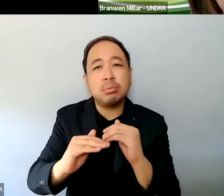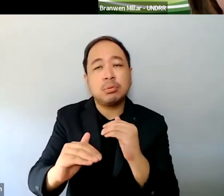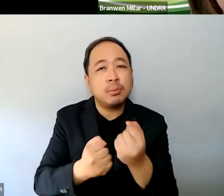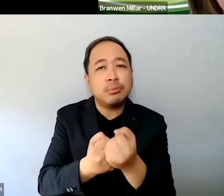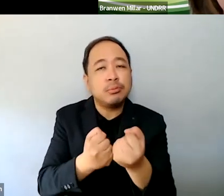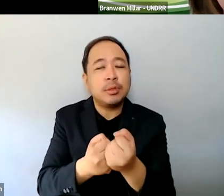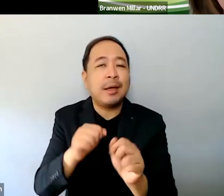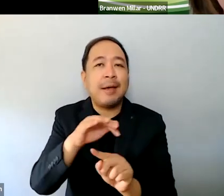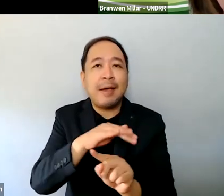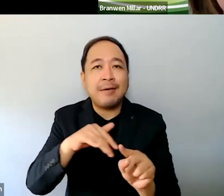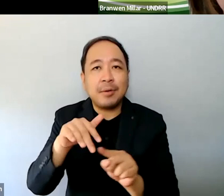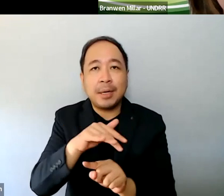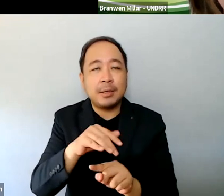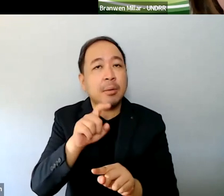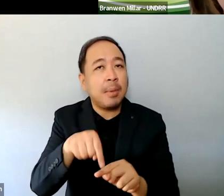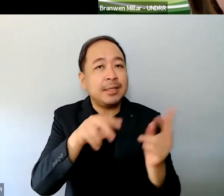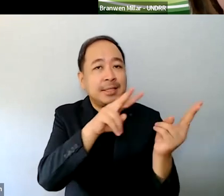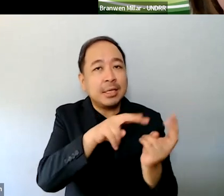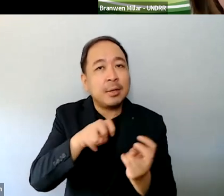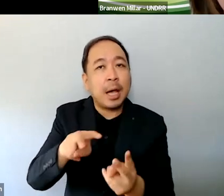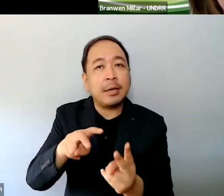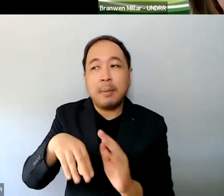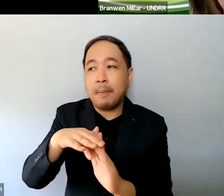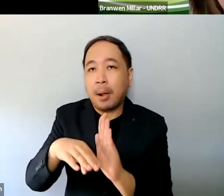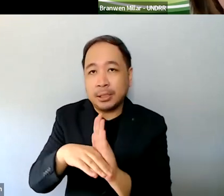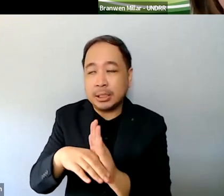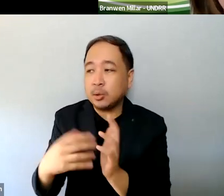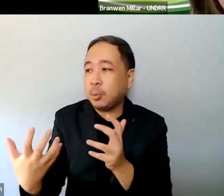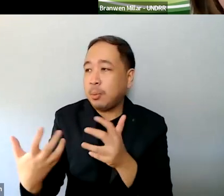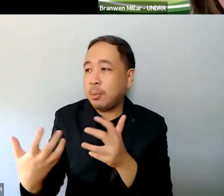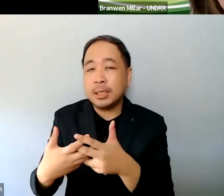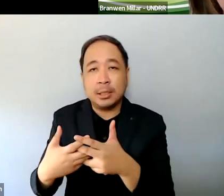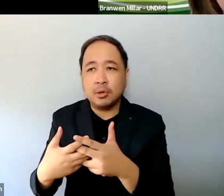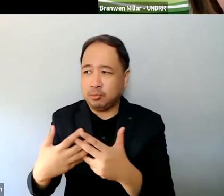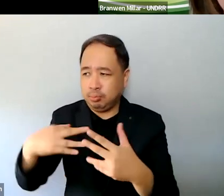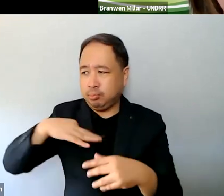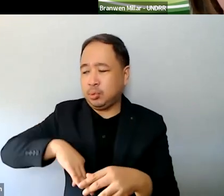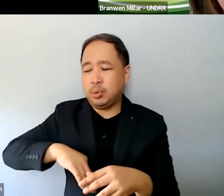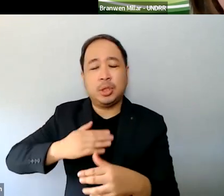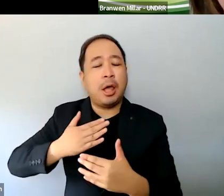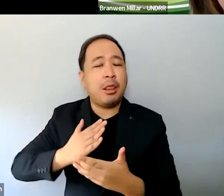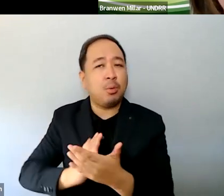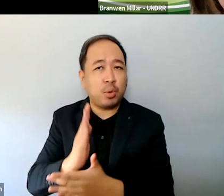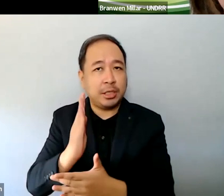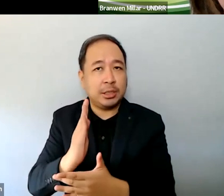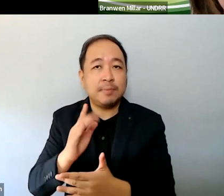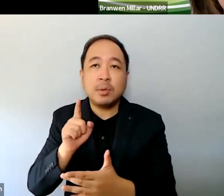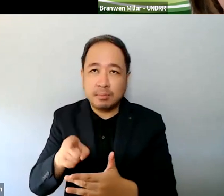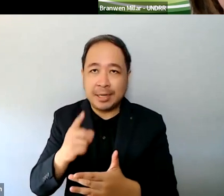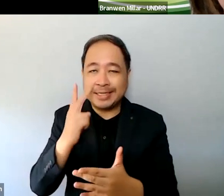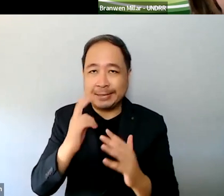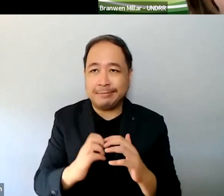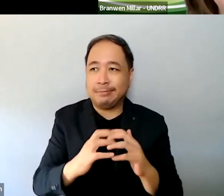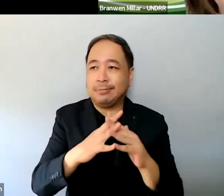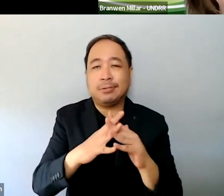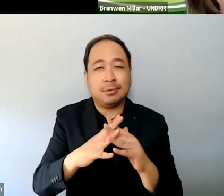that to adopt policies for the enjoyment of rights, including with respect to biodiversity and ecosystem, and also to